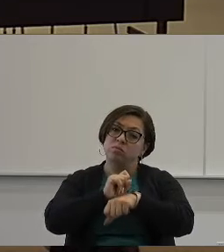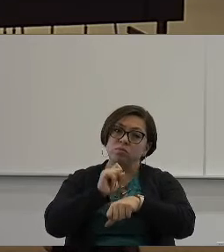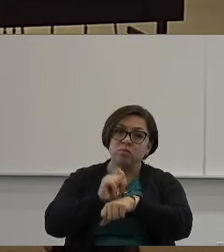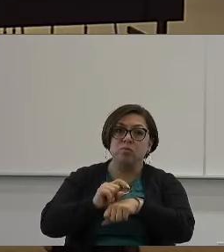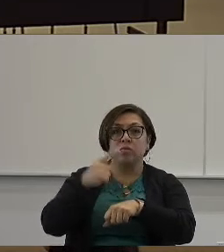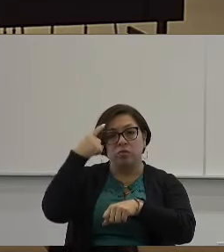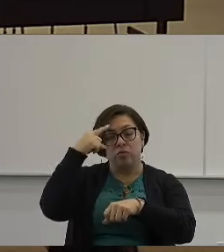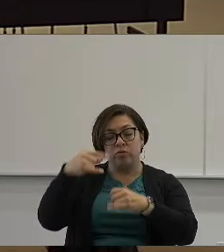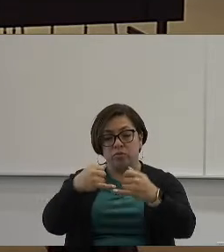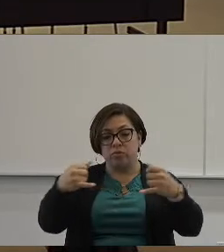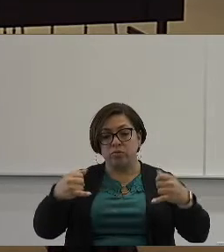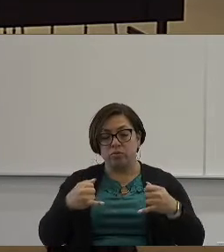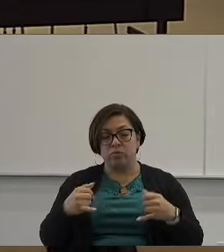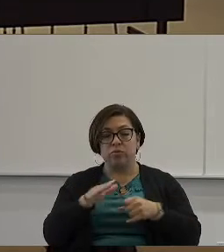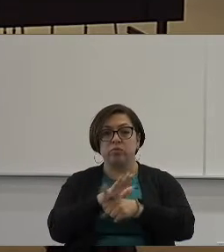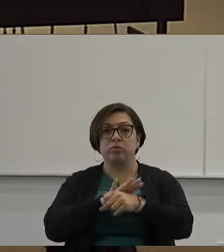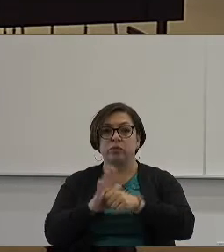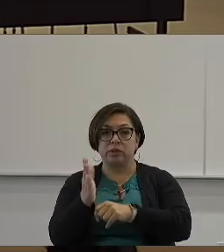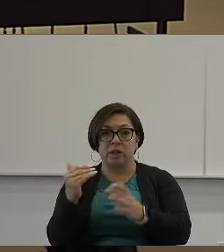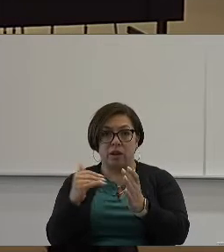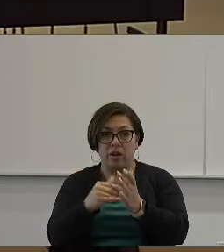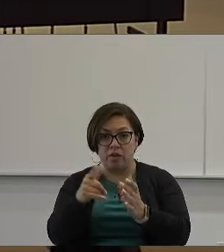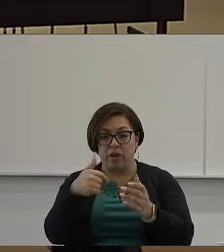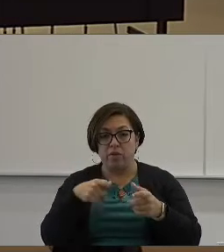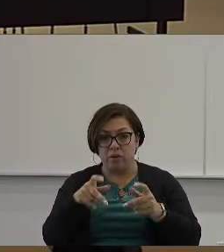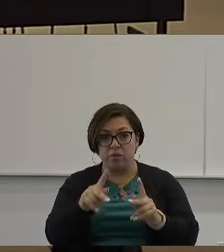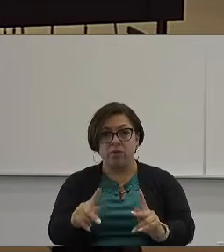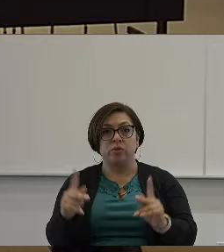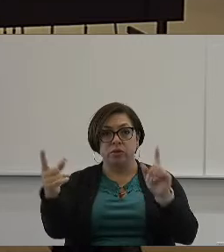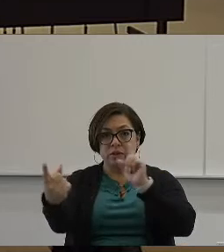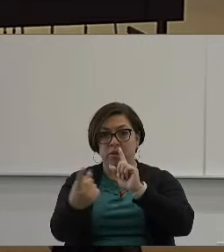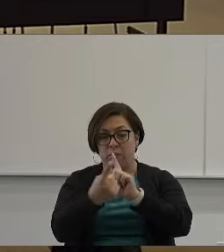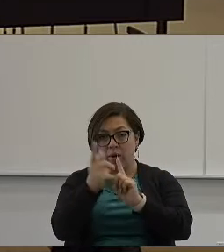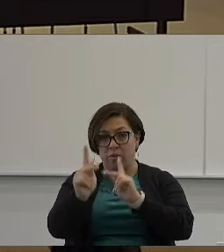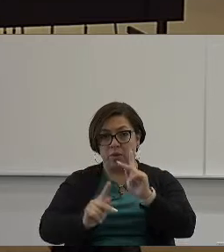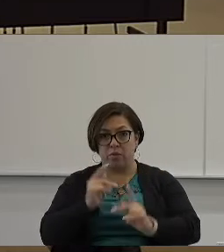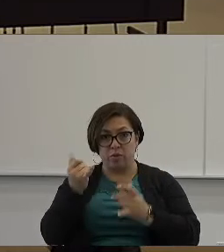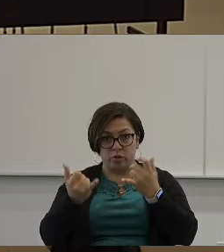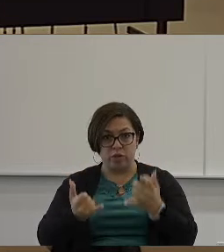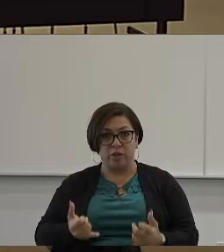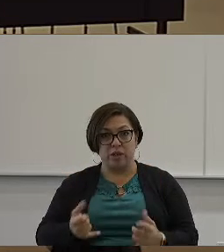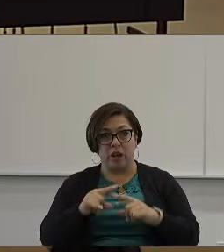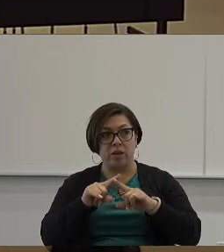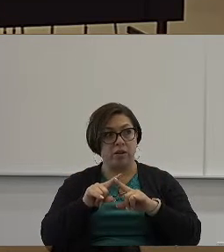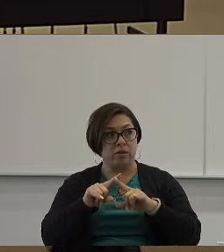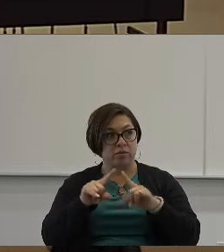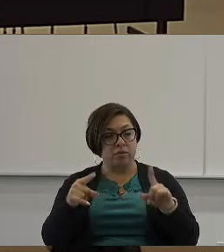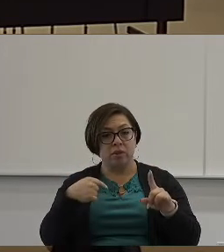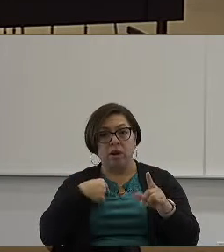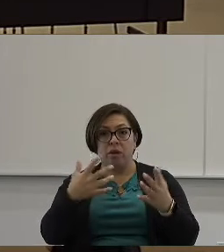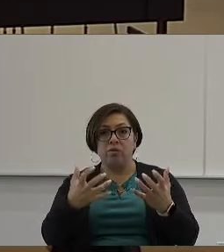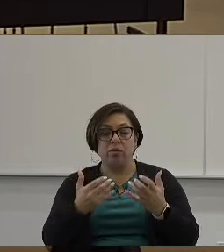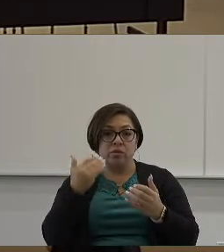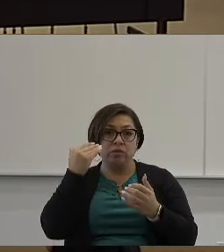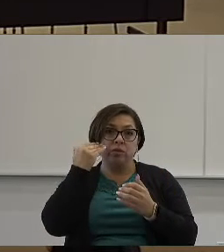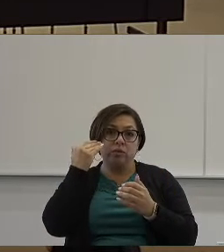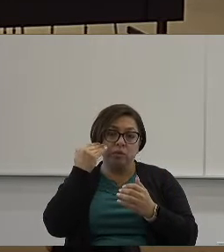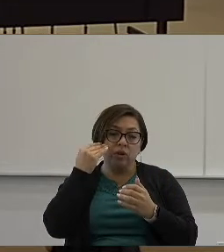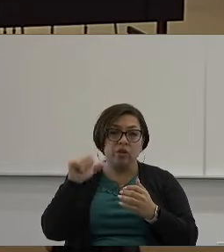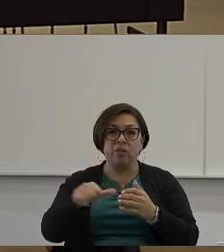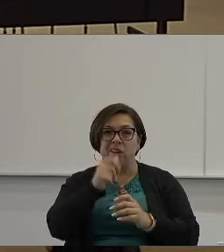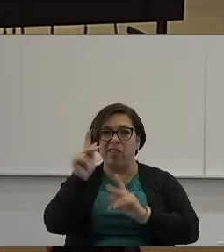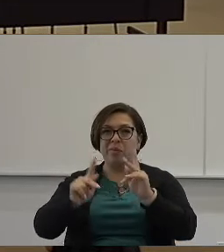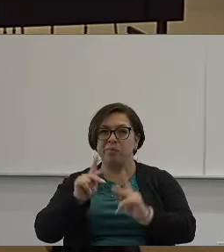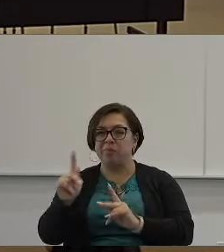redistricting. You've gotten an opportunity to meet the folks who are here today, but I would be remiss to not just acknowledge and recognize the other folks